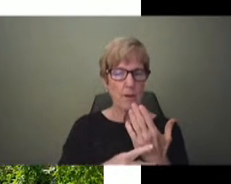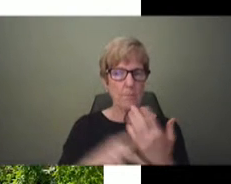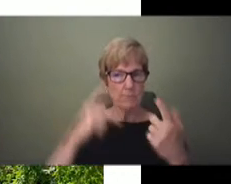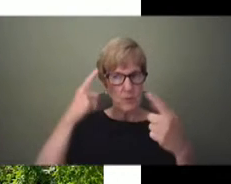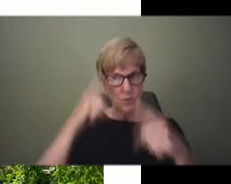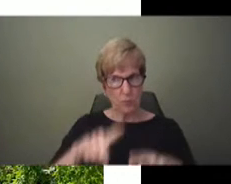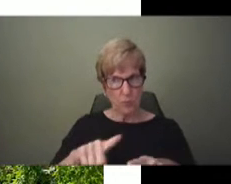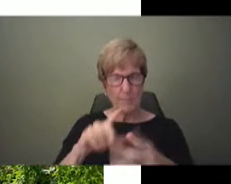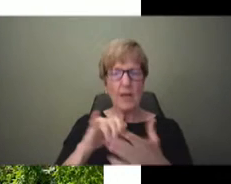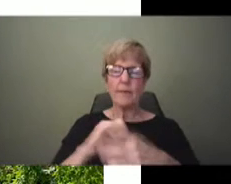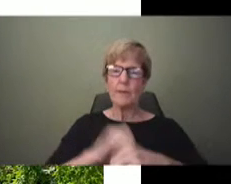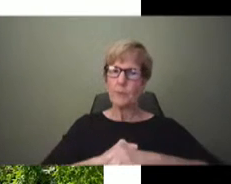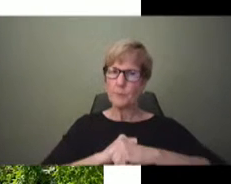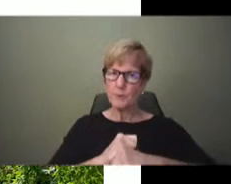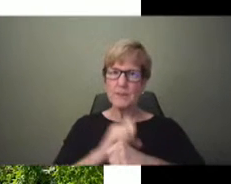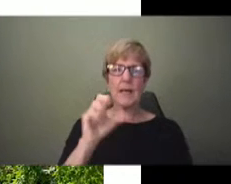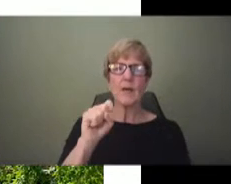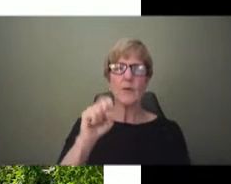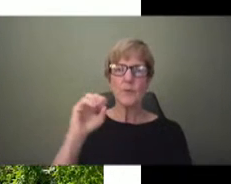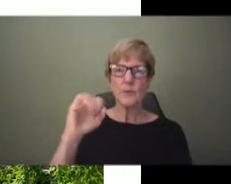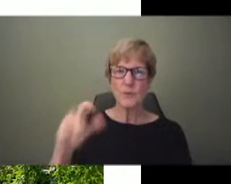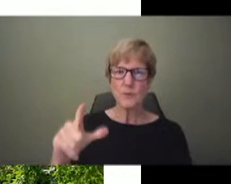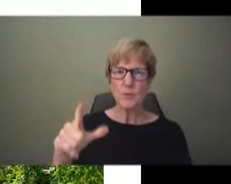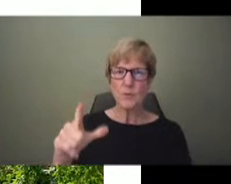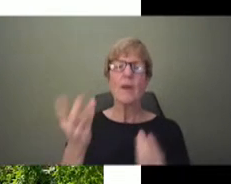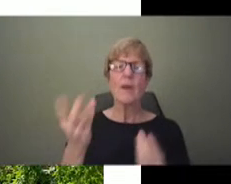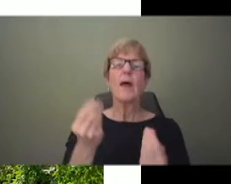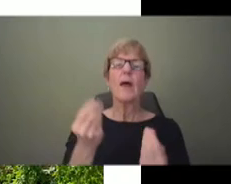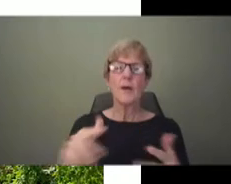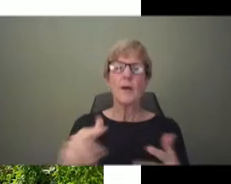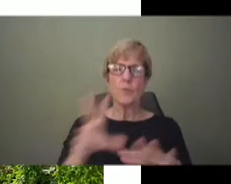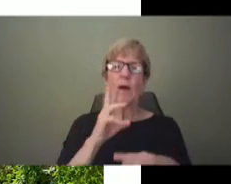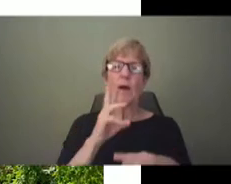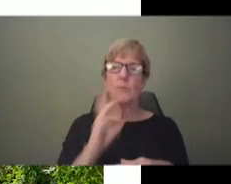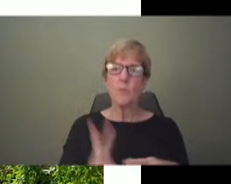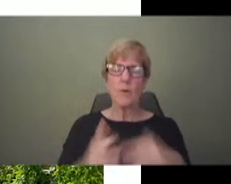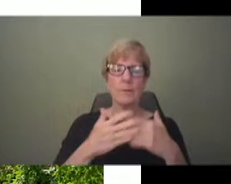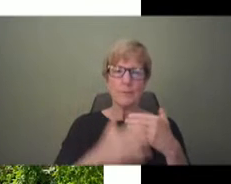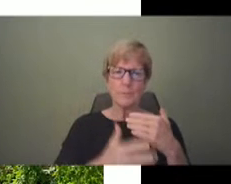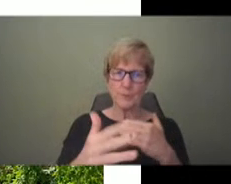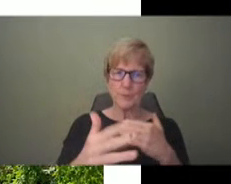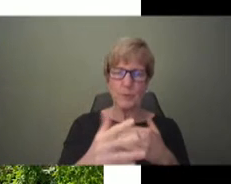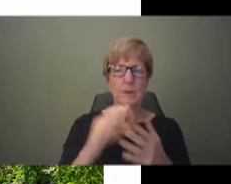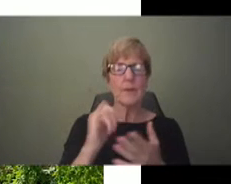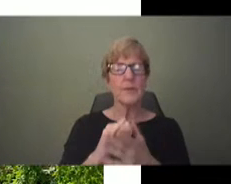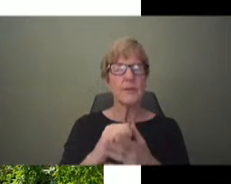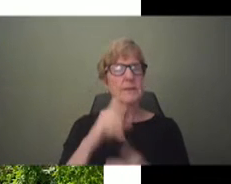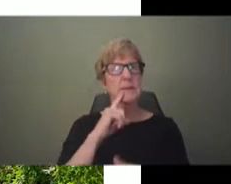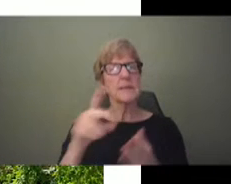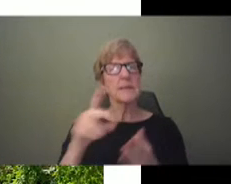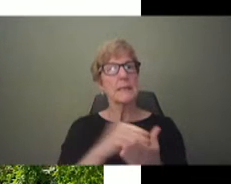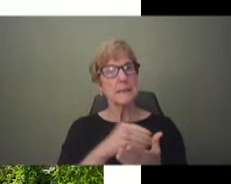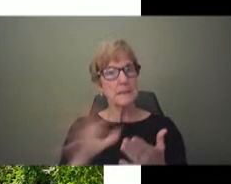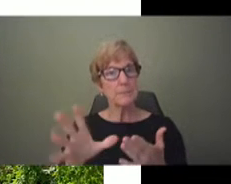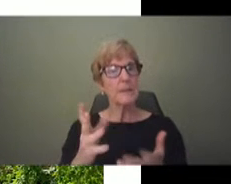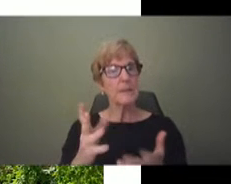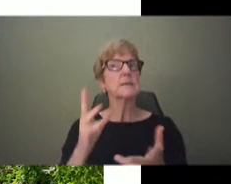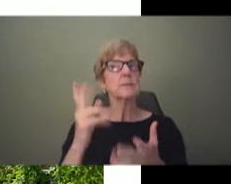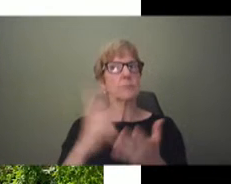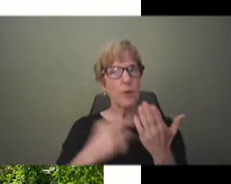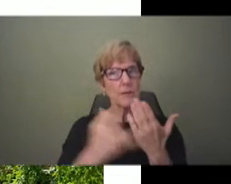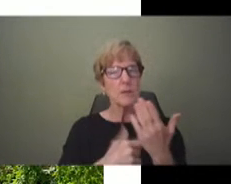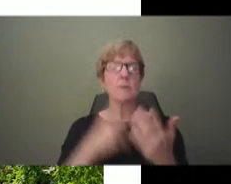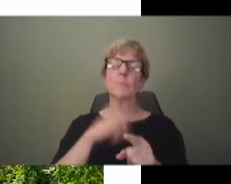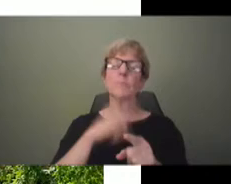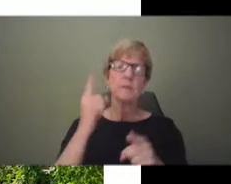will protect soil and groundwater in perpetuity uh this is a timec consuming and costly Endeavor but we believe it is the right thing